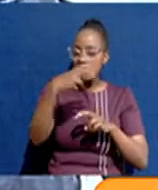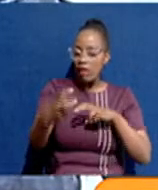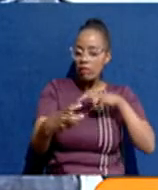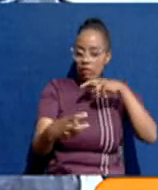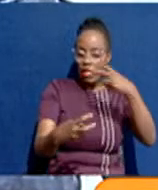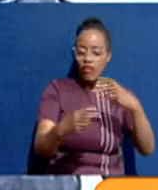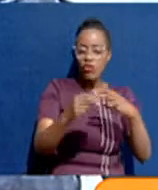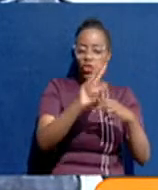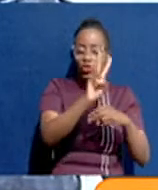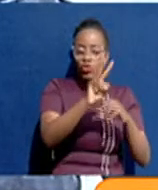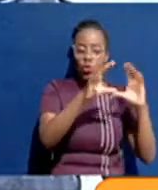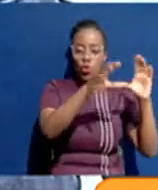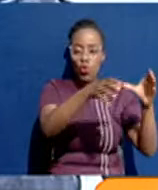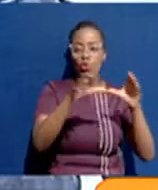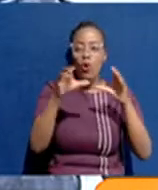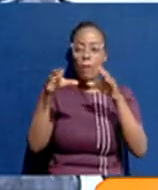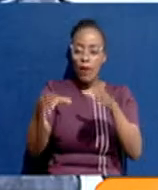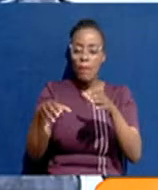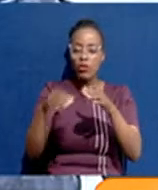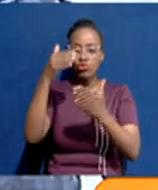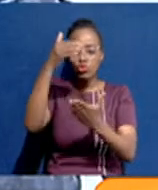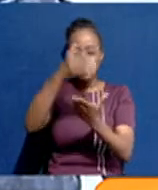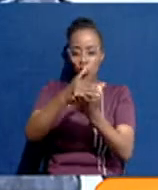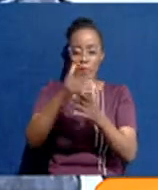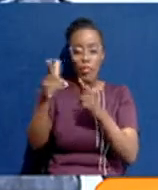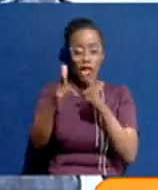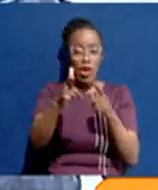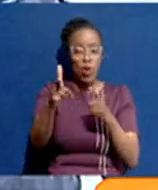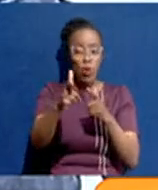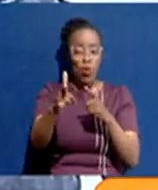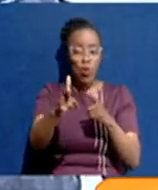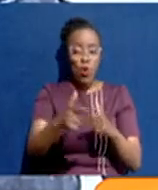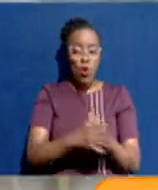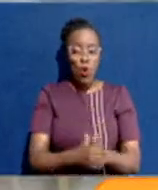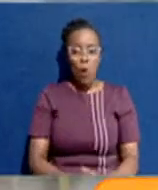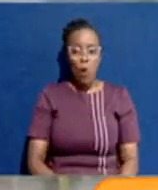two groups to silence their guns.